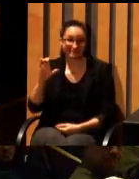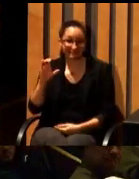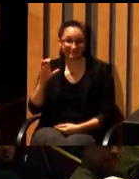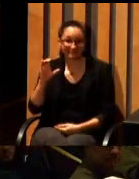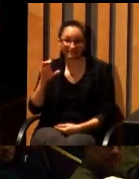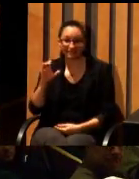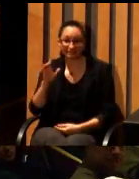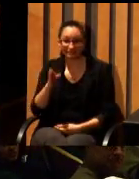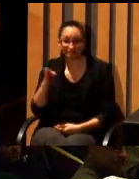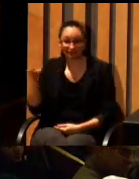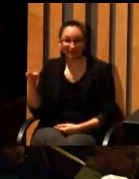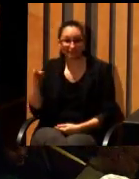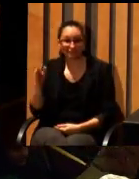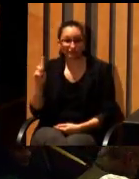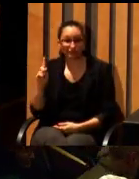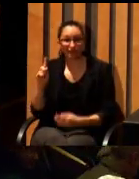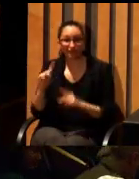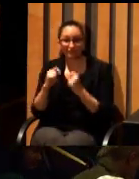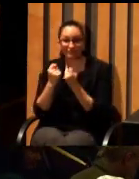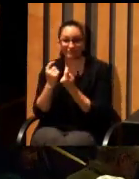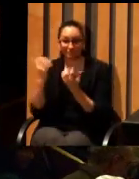plays, you know. But